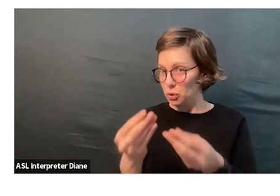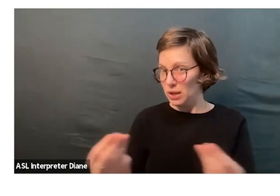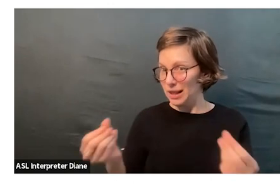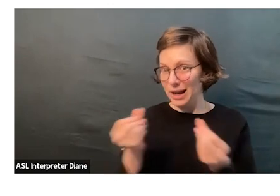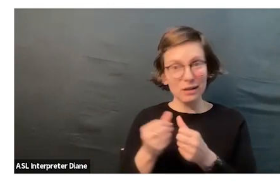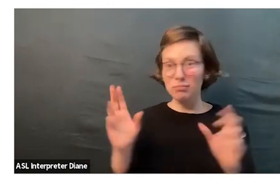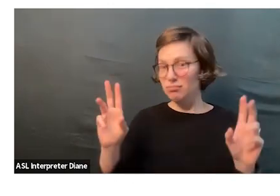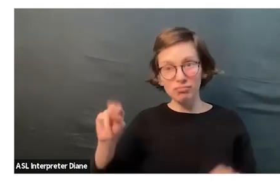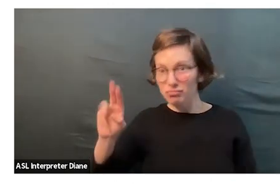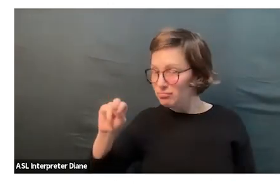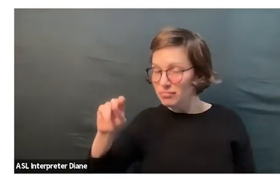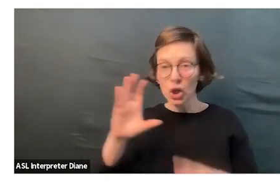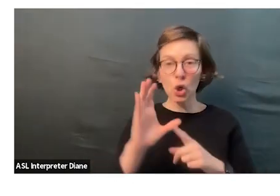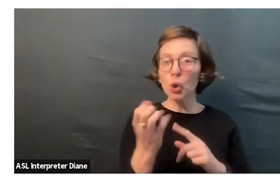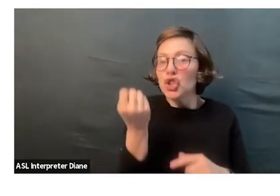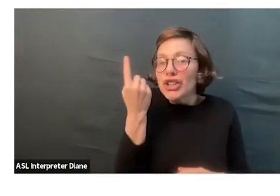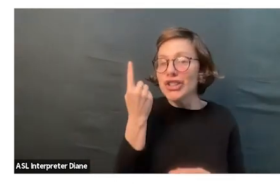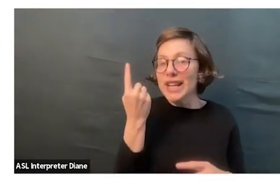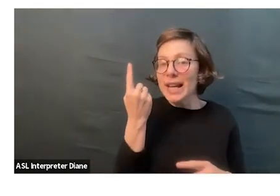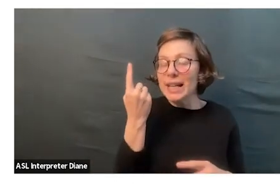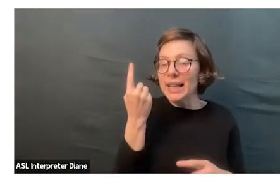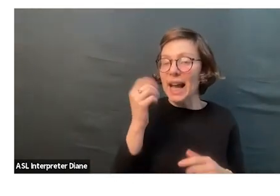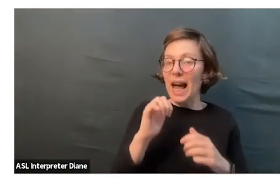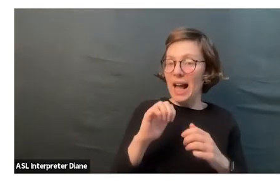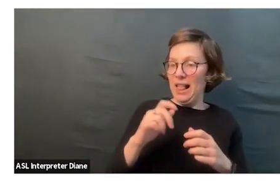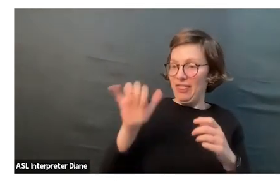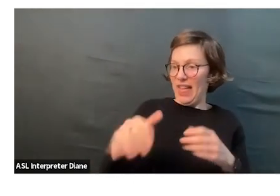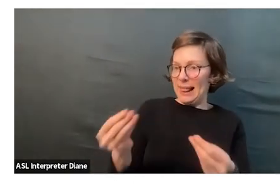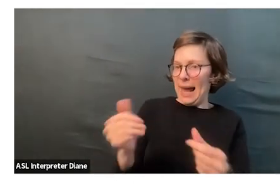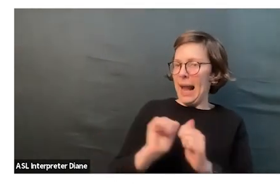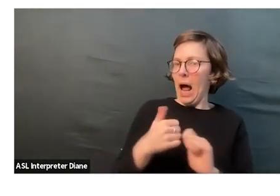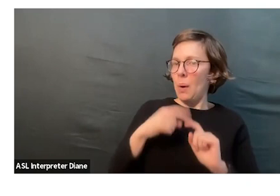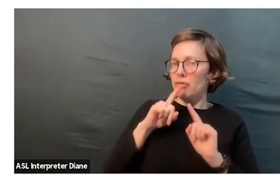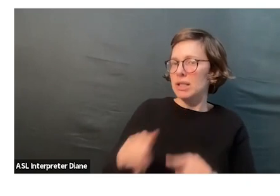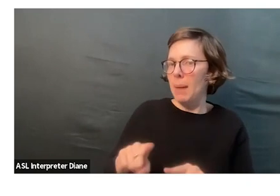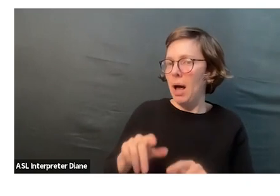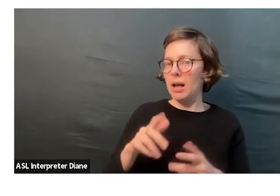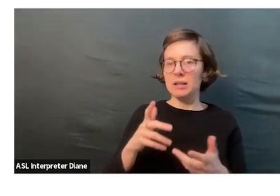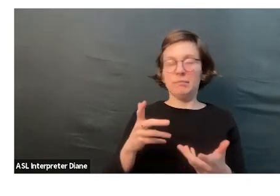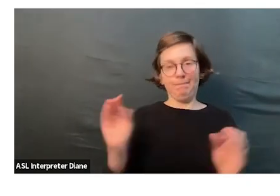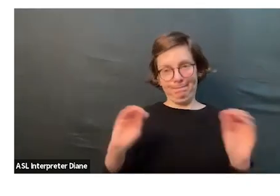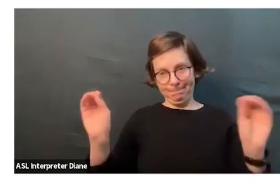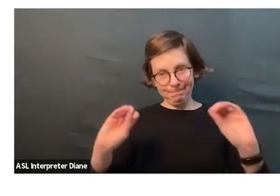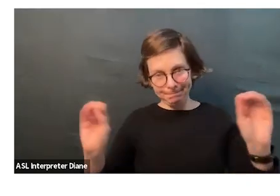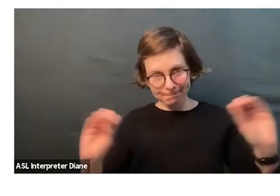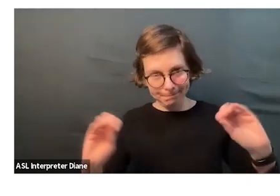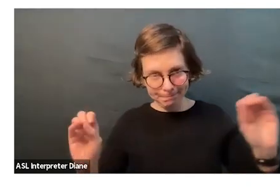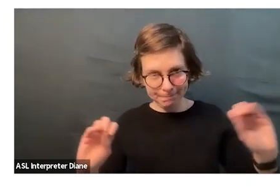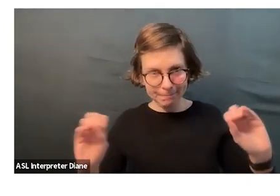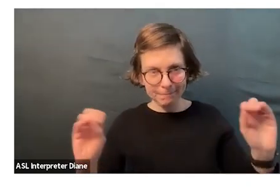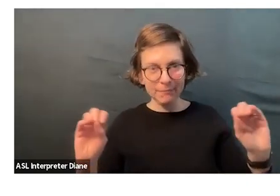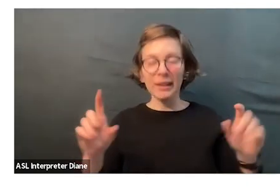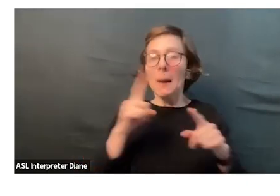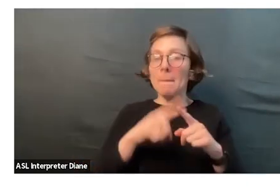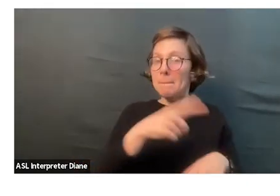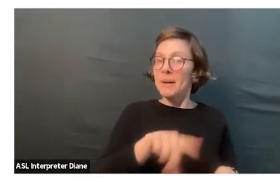capital control and power. So the idea is domination, but the only way to achieve that domination is by othering